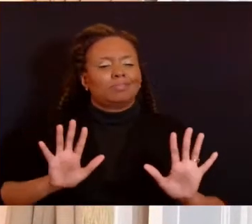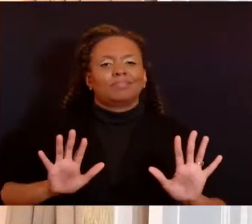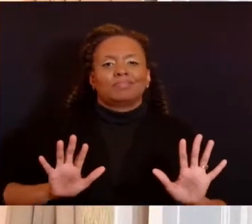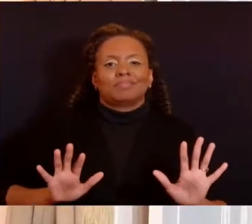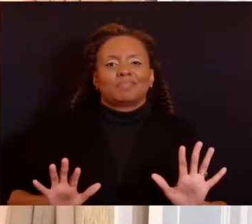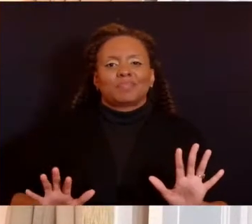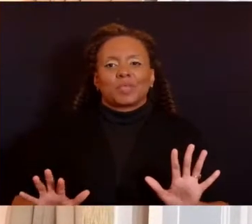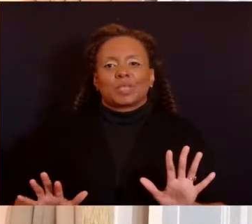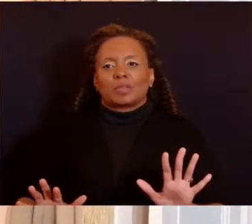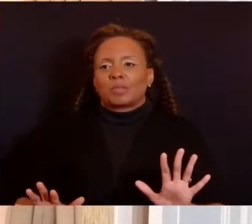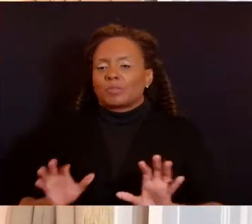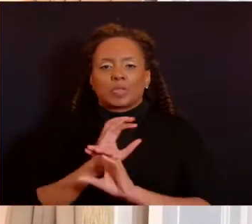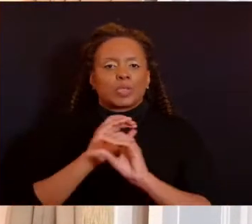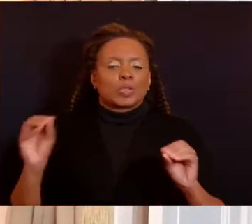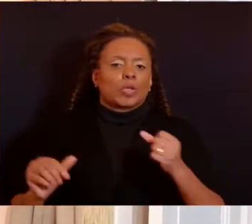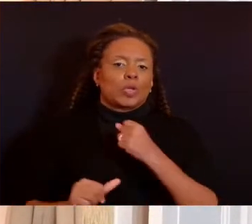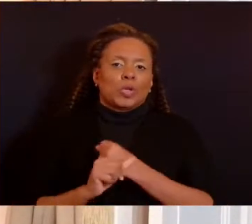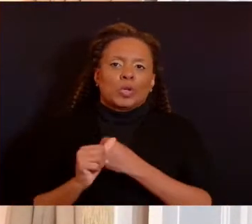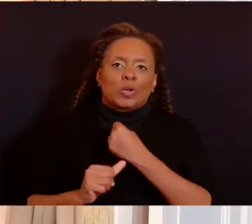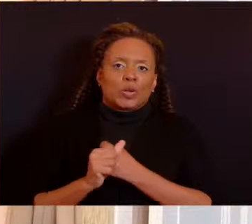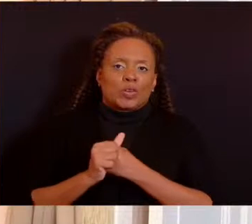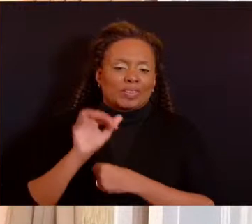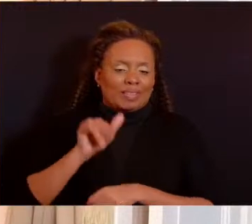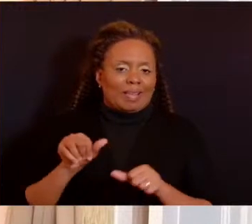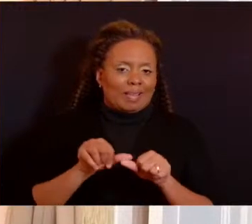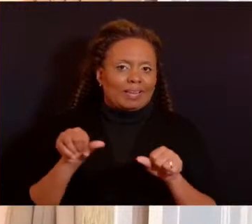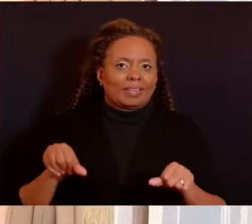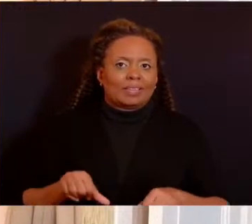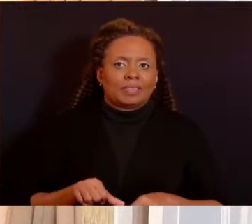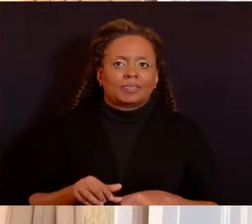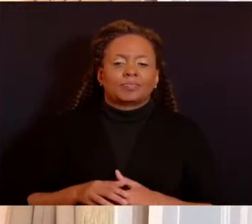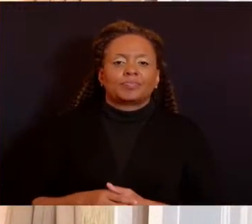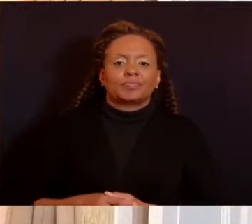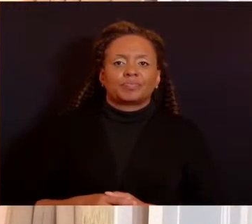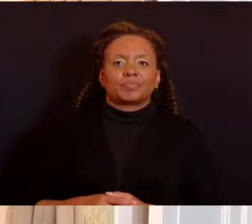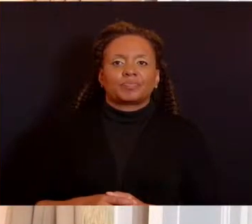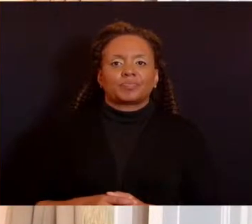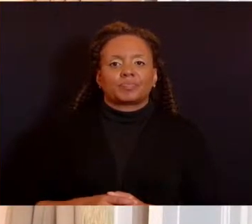put at serious risk in that particular area. I